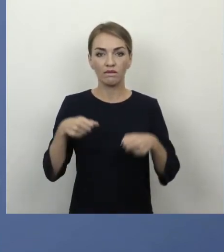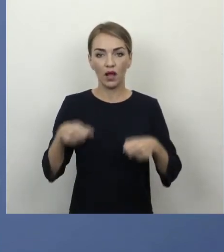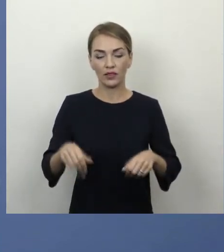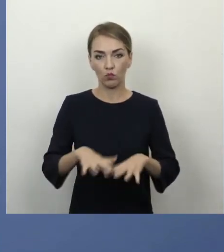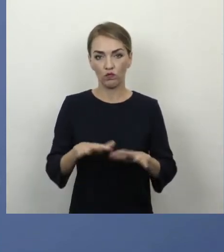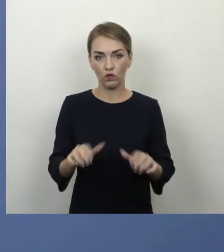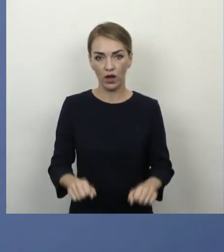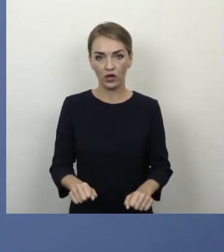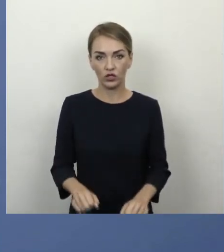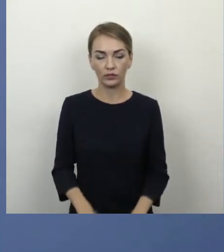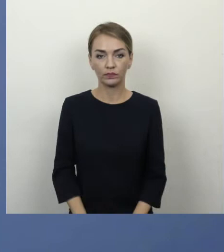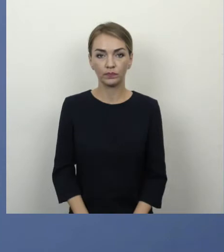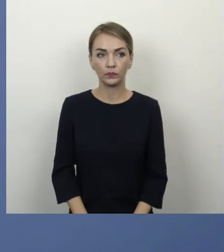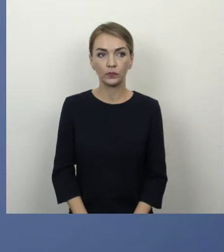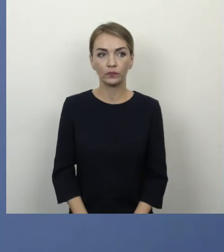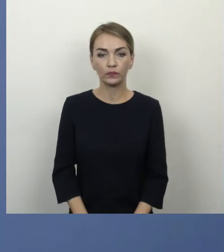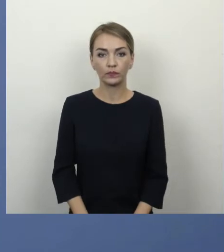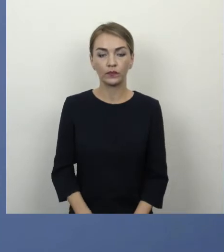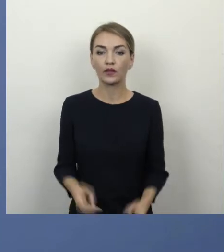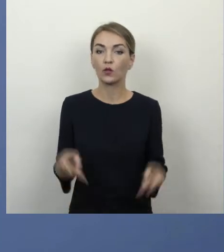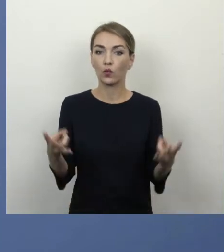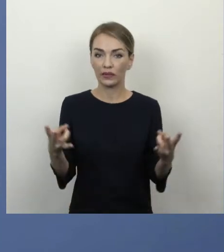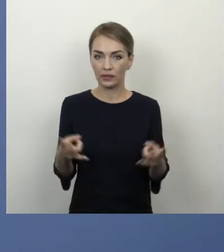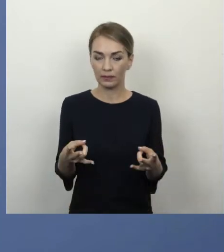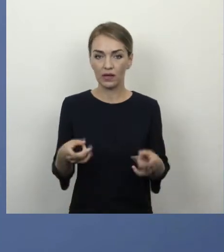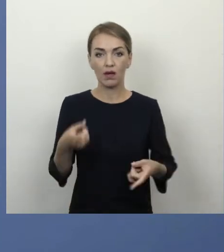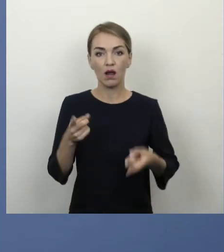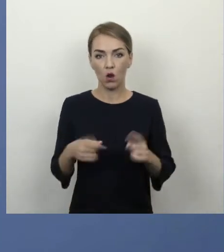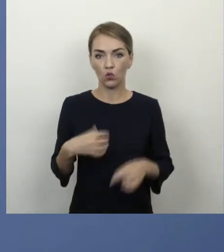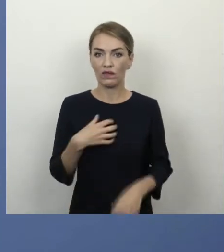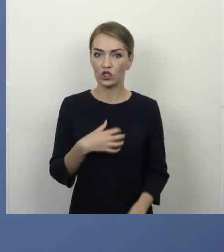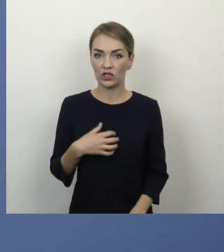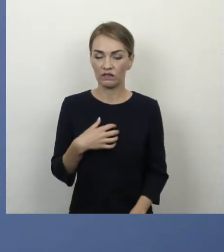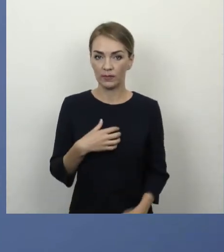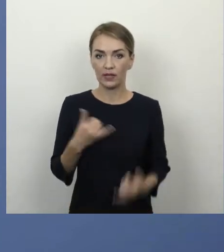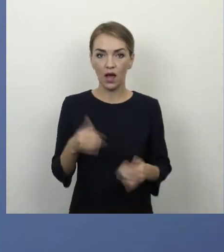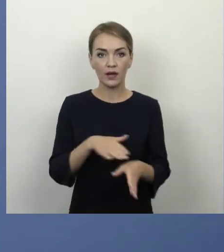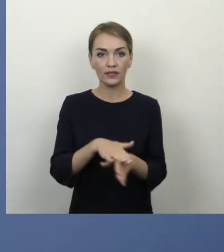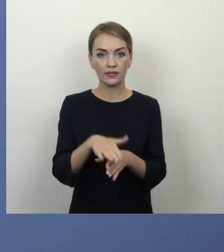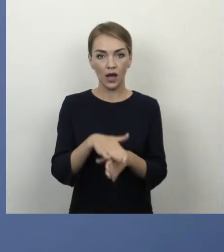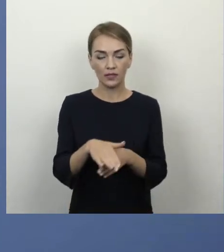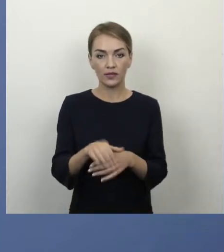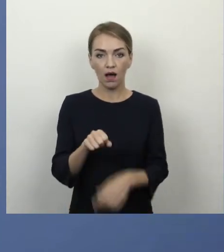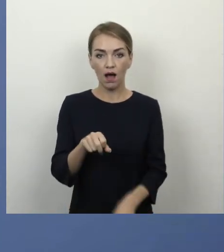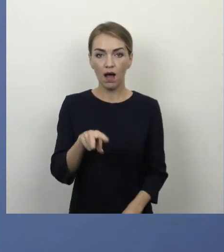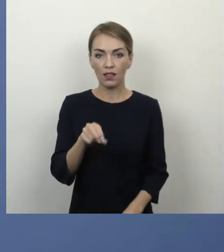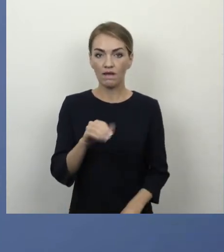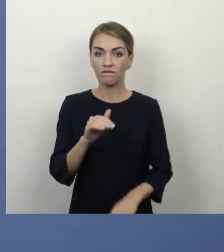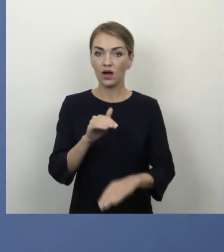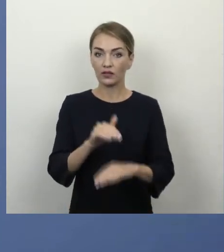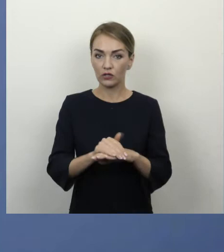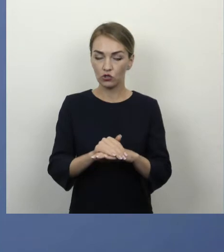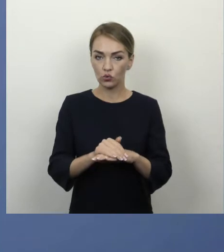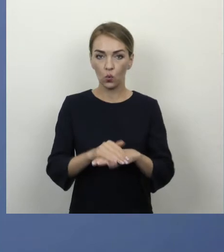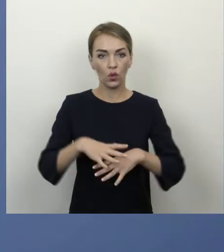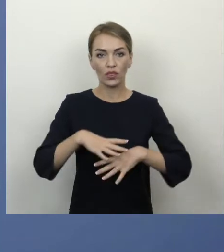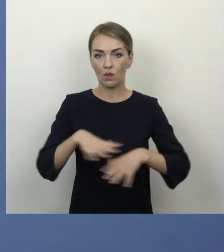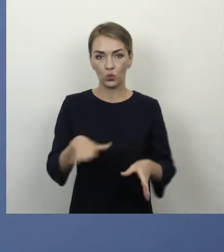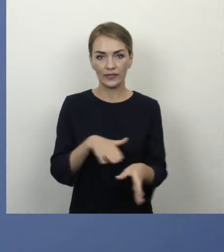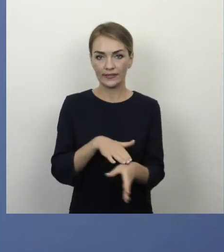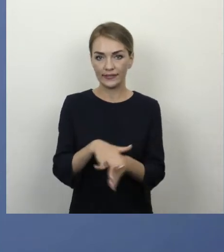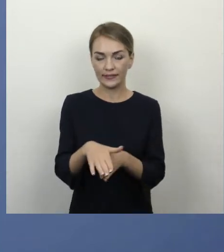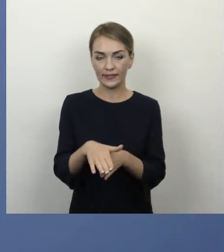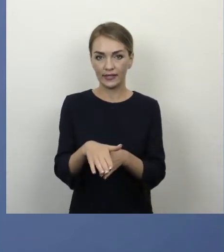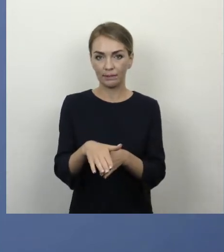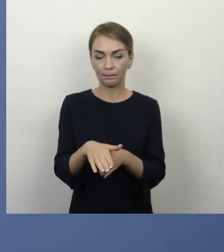within the competence of this specific public authority. If such actions or decisions